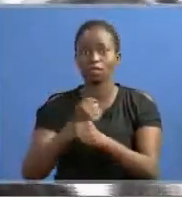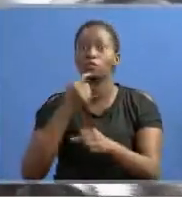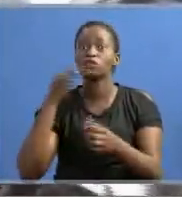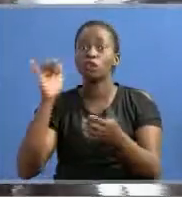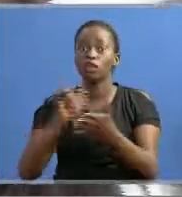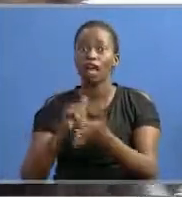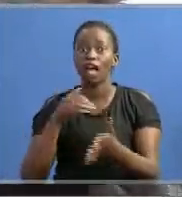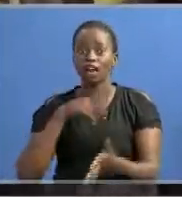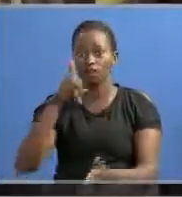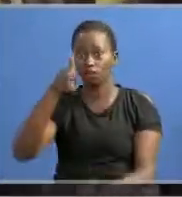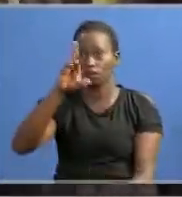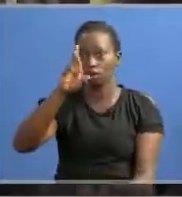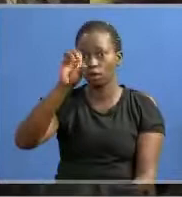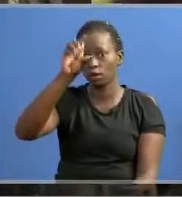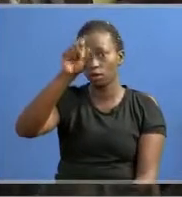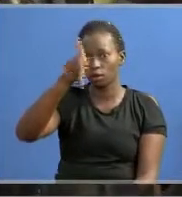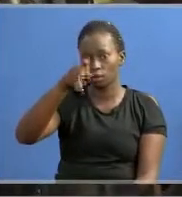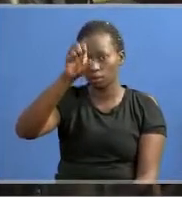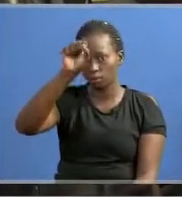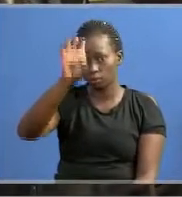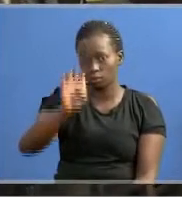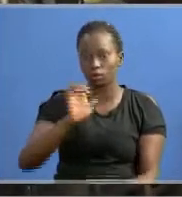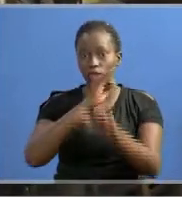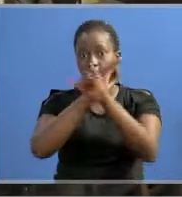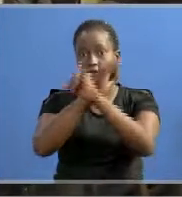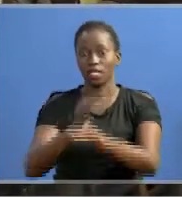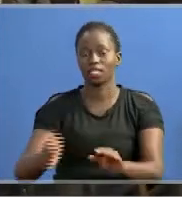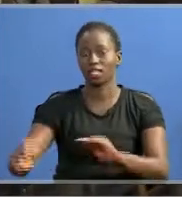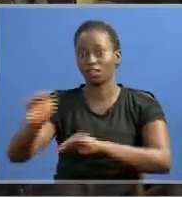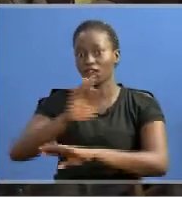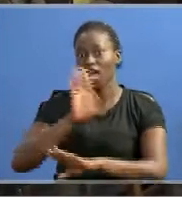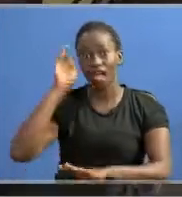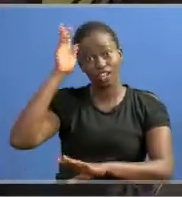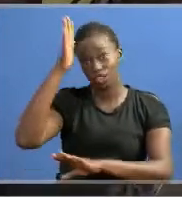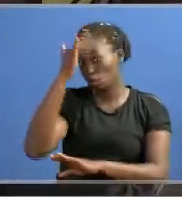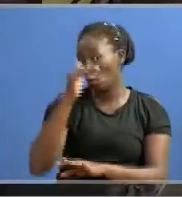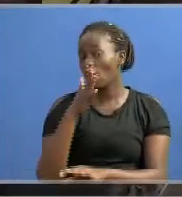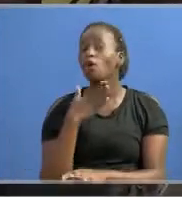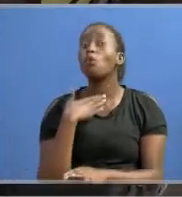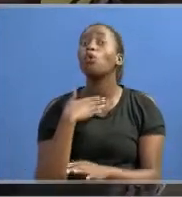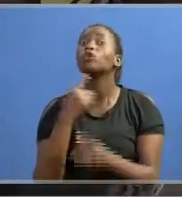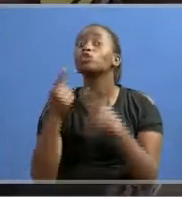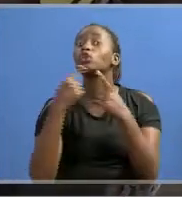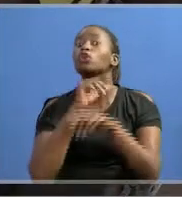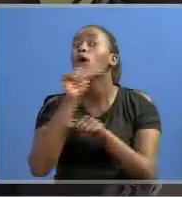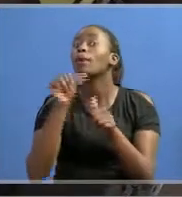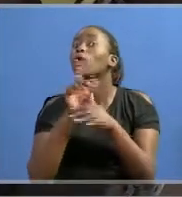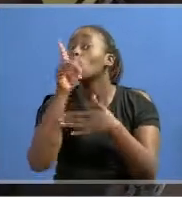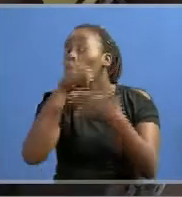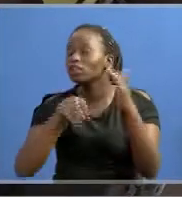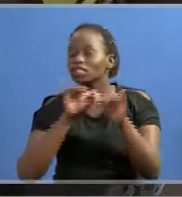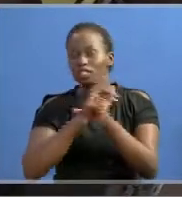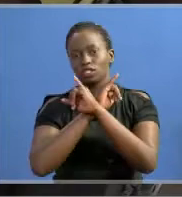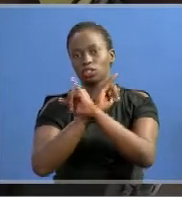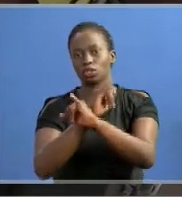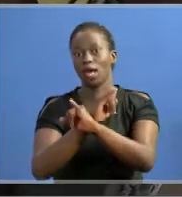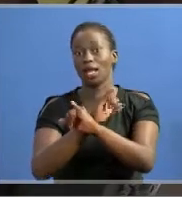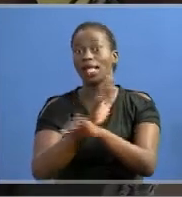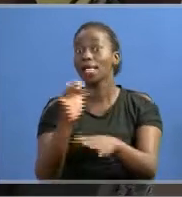proposed comprehensive insurance coverage. The reason why tuko hapa tunataka kuongelea ile maneno ya insurance